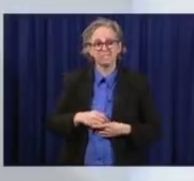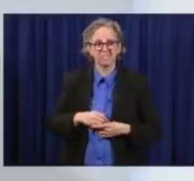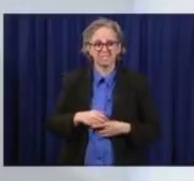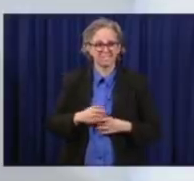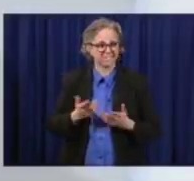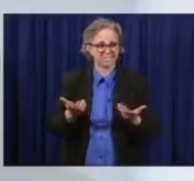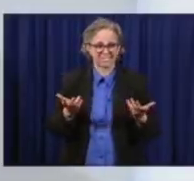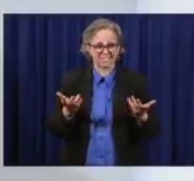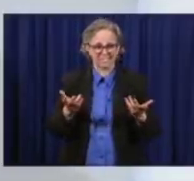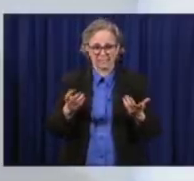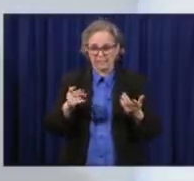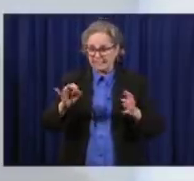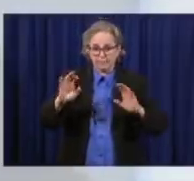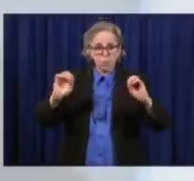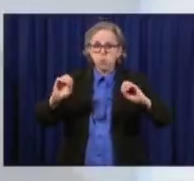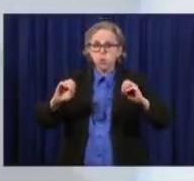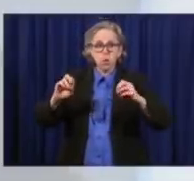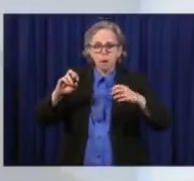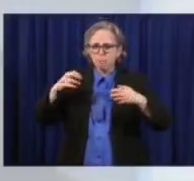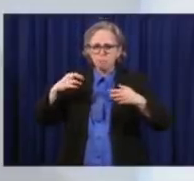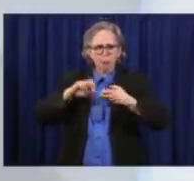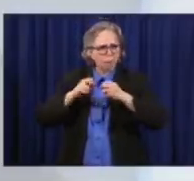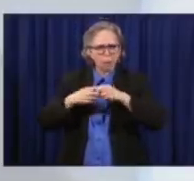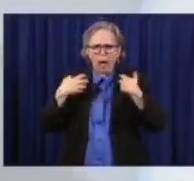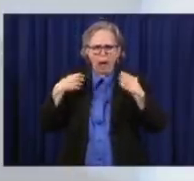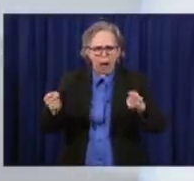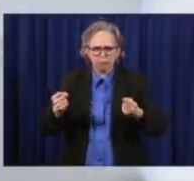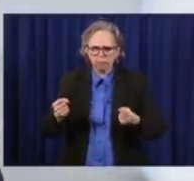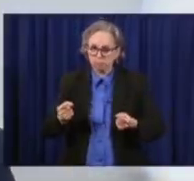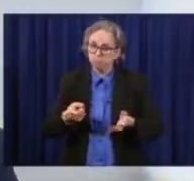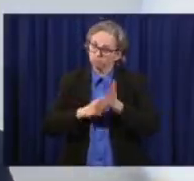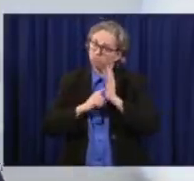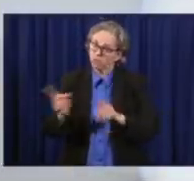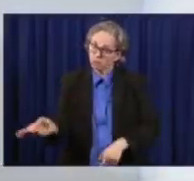excuse, then you would be required to go back to work.